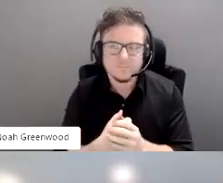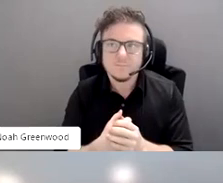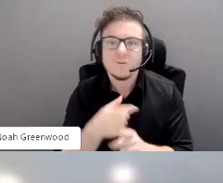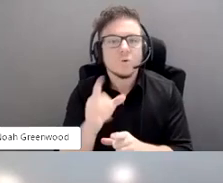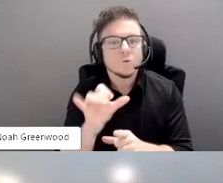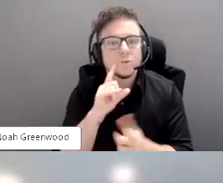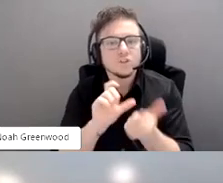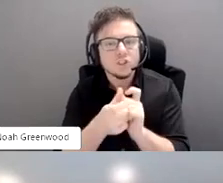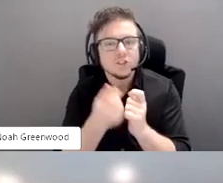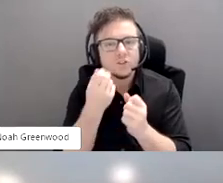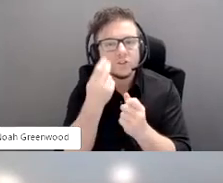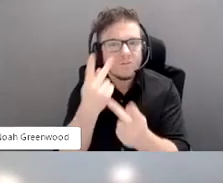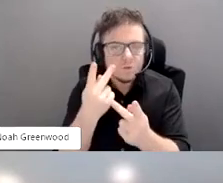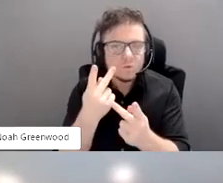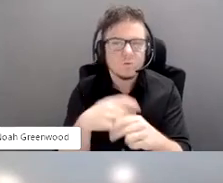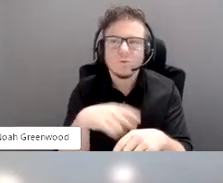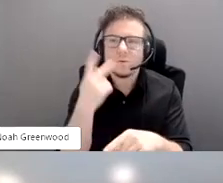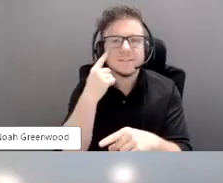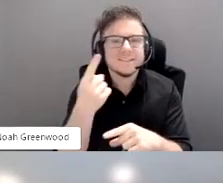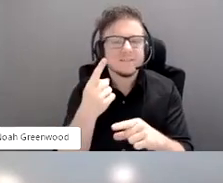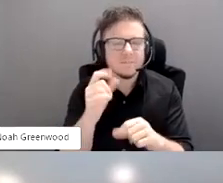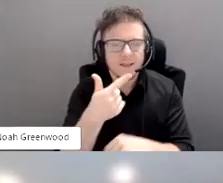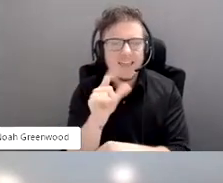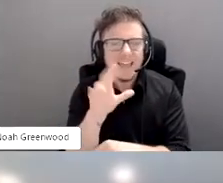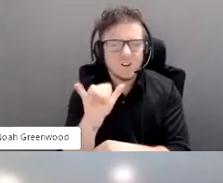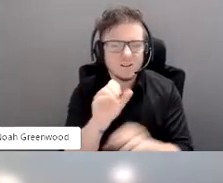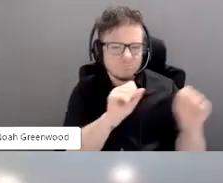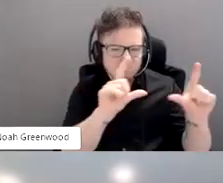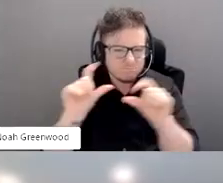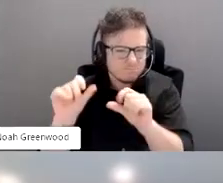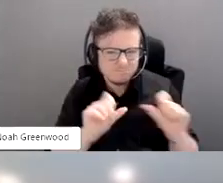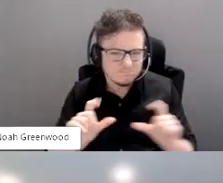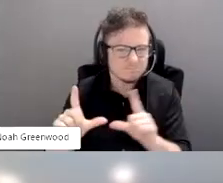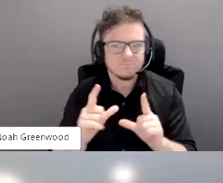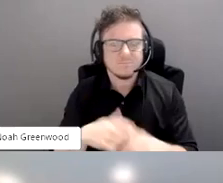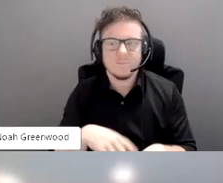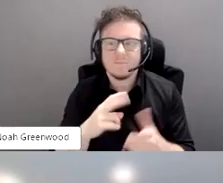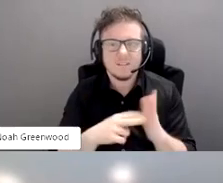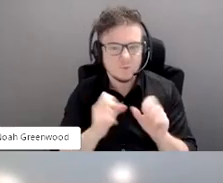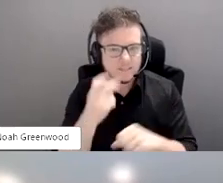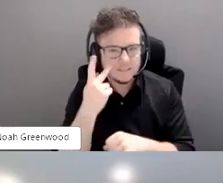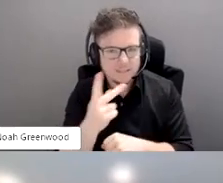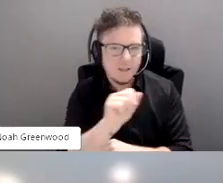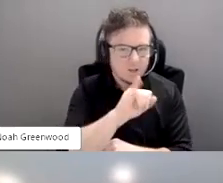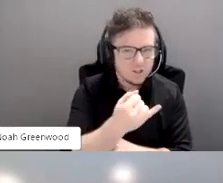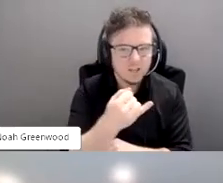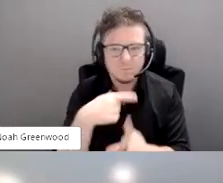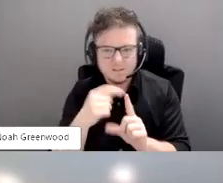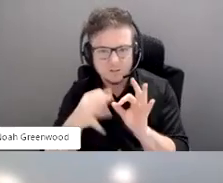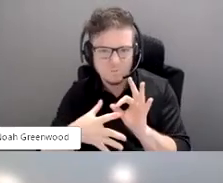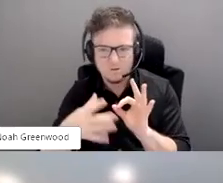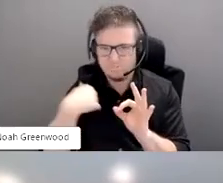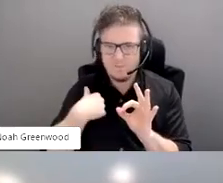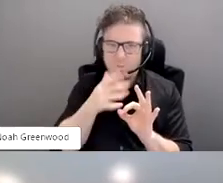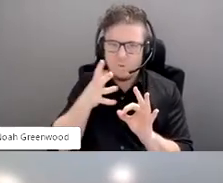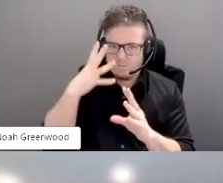little boxes. You can put it into gallery view, which would just be AJ and the interpreter, because I will be going off screen.